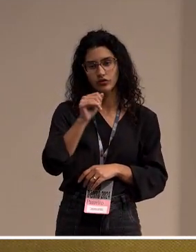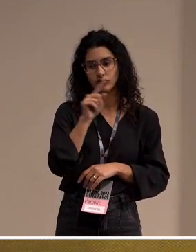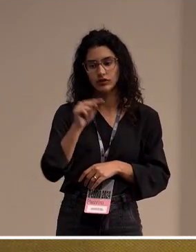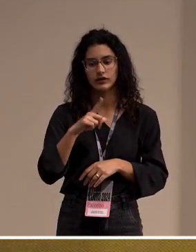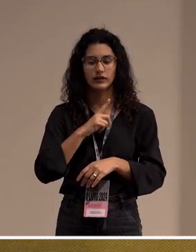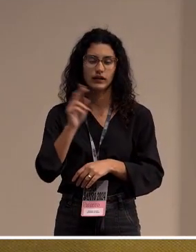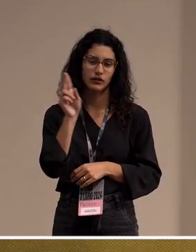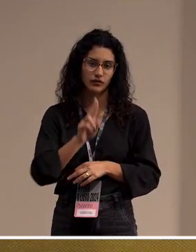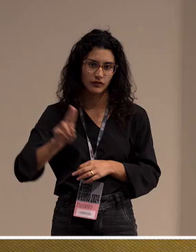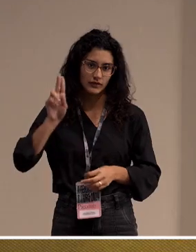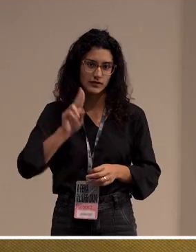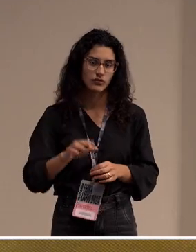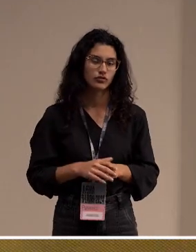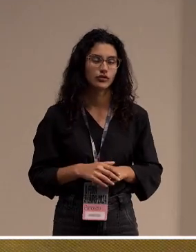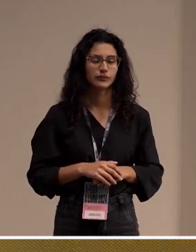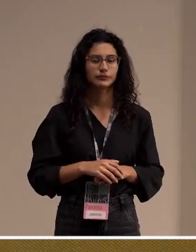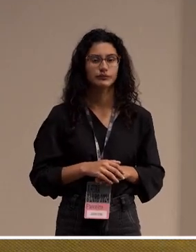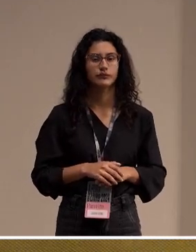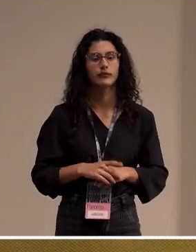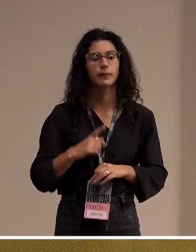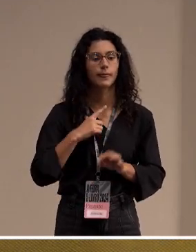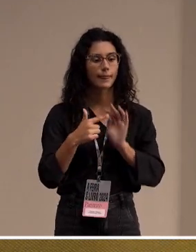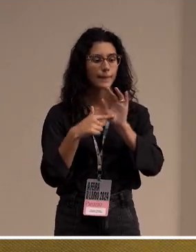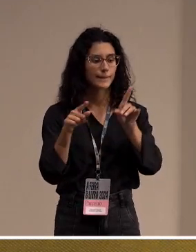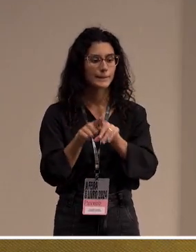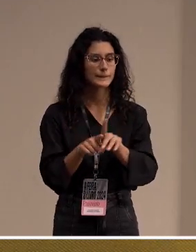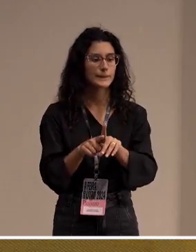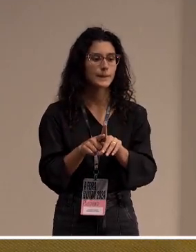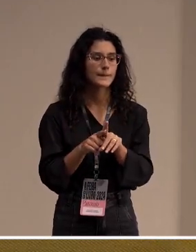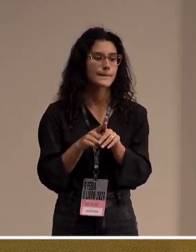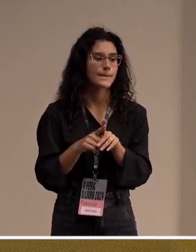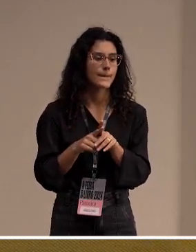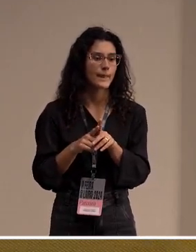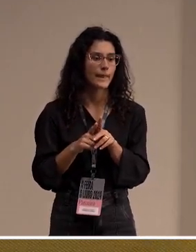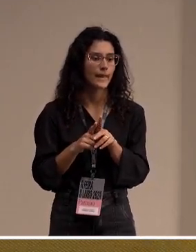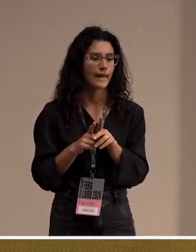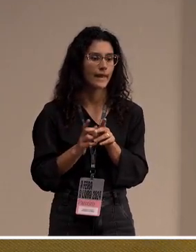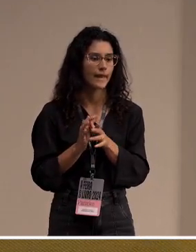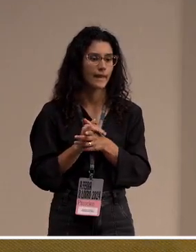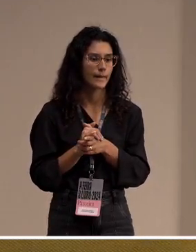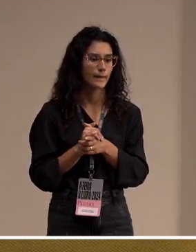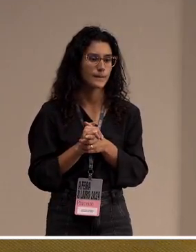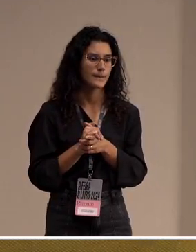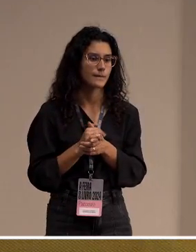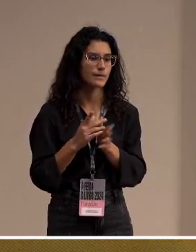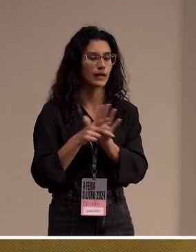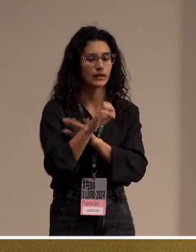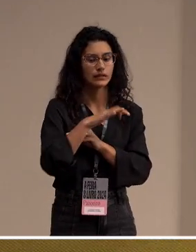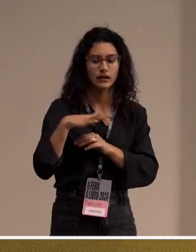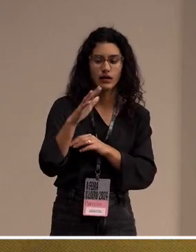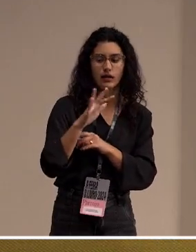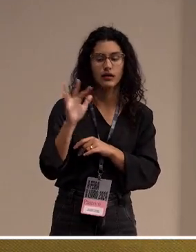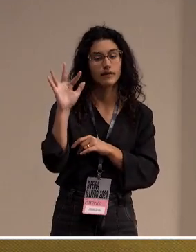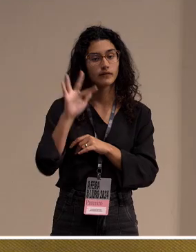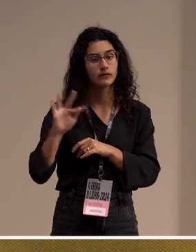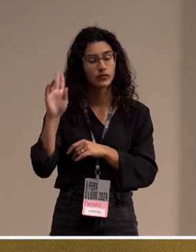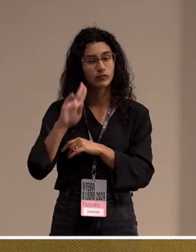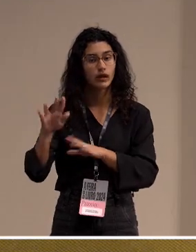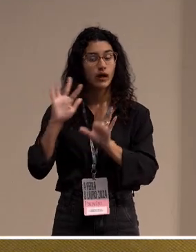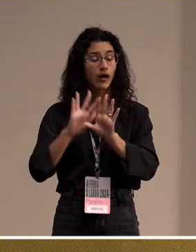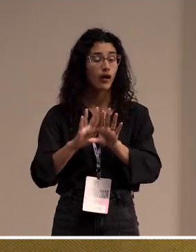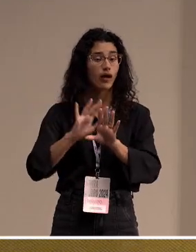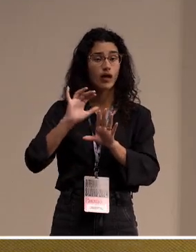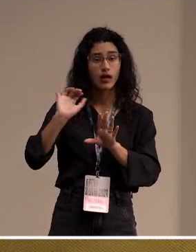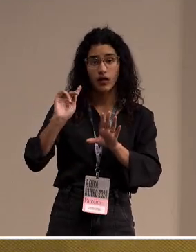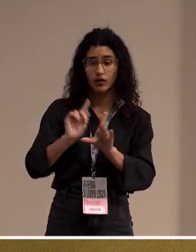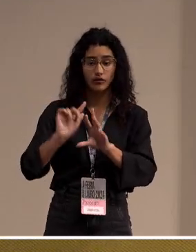I brought Count Basie to campus, and he was like 100 years old. My friends were like, who is this old guy? And I was like, that's Count Basie. So I love jazz.